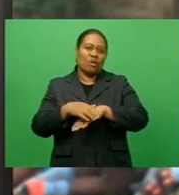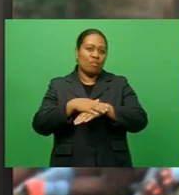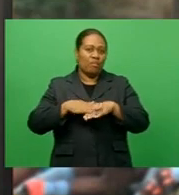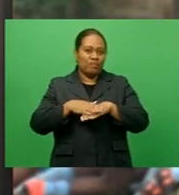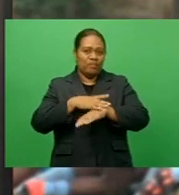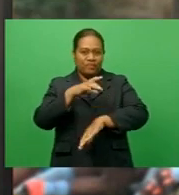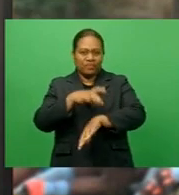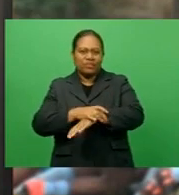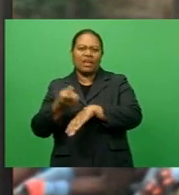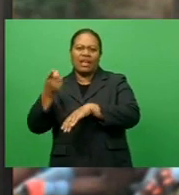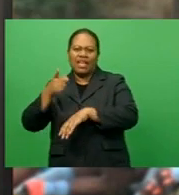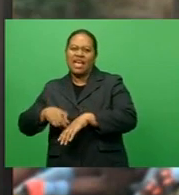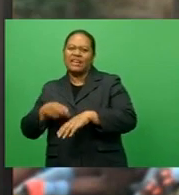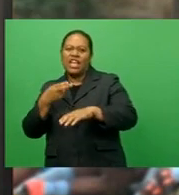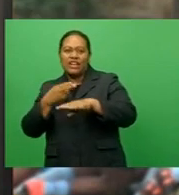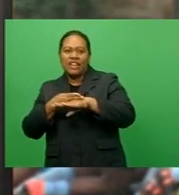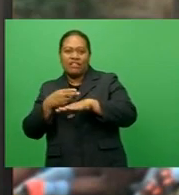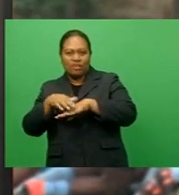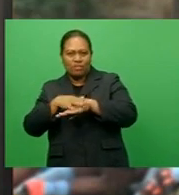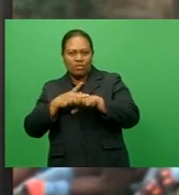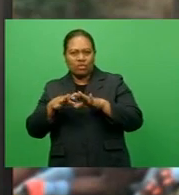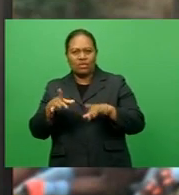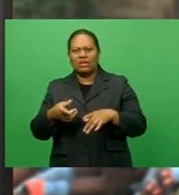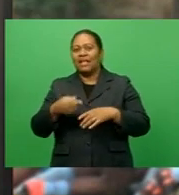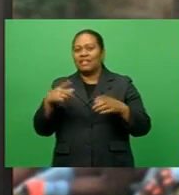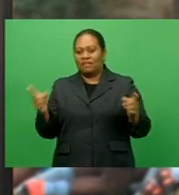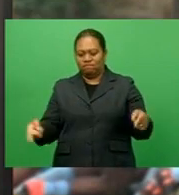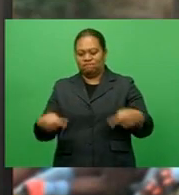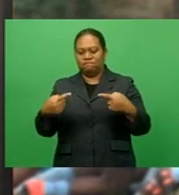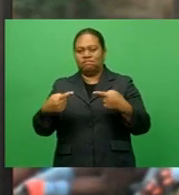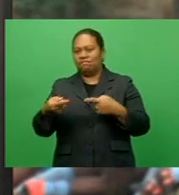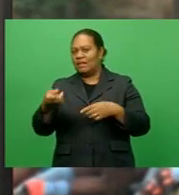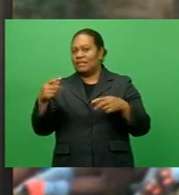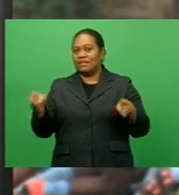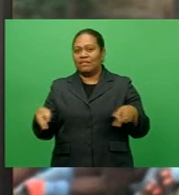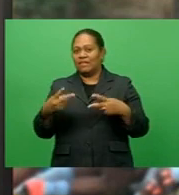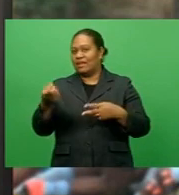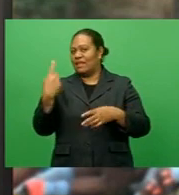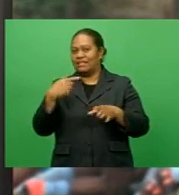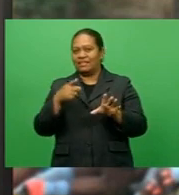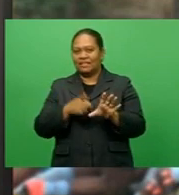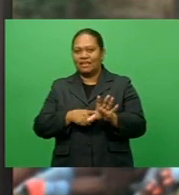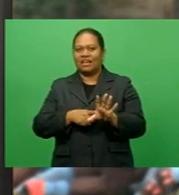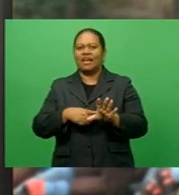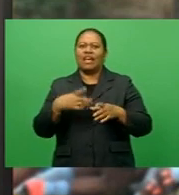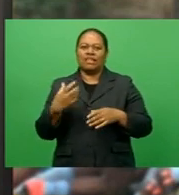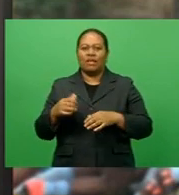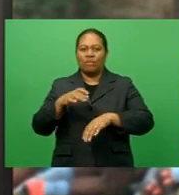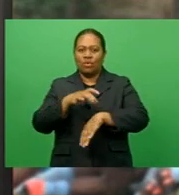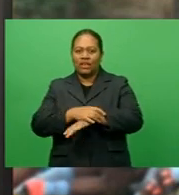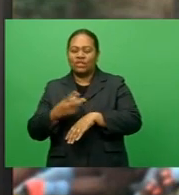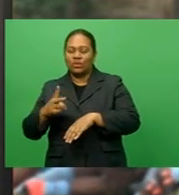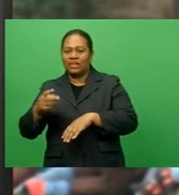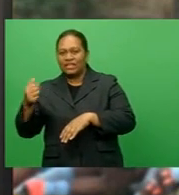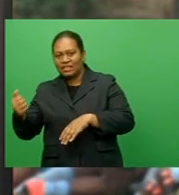and Freshet Navy Blue also faced off in the 2019 semi-finals, with victors Navy edging